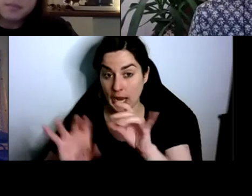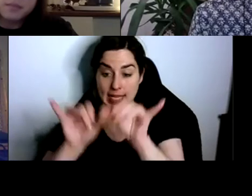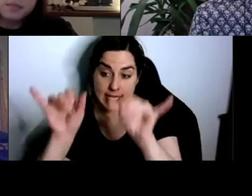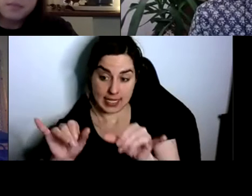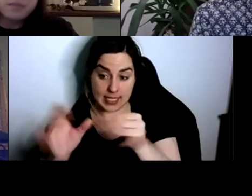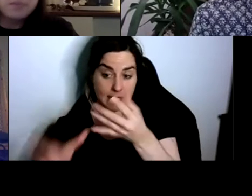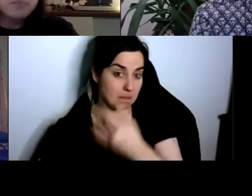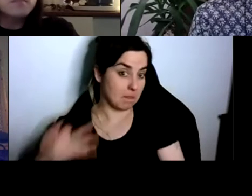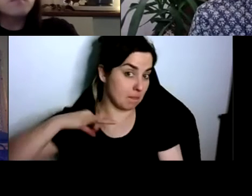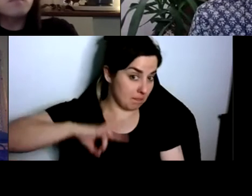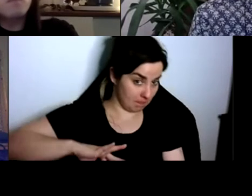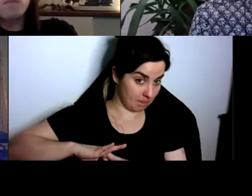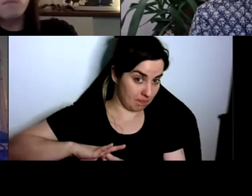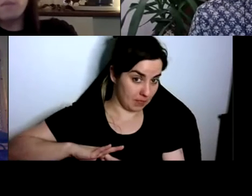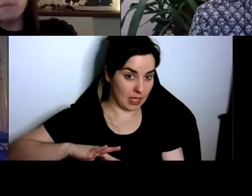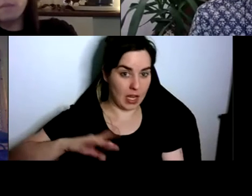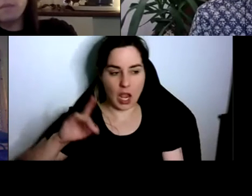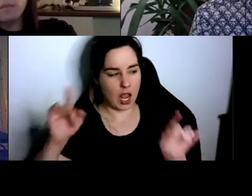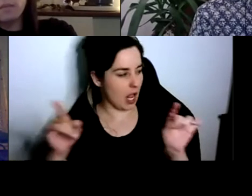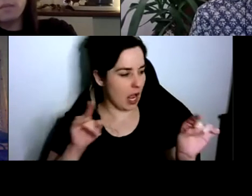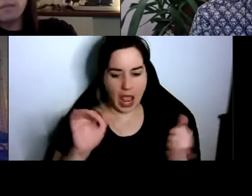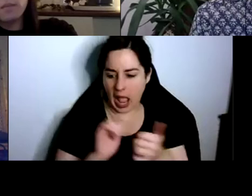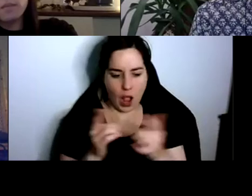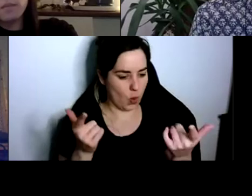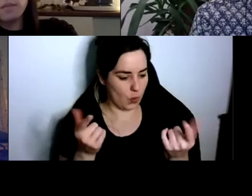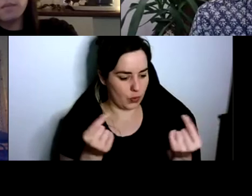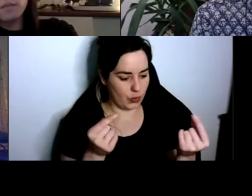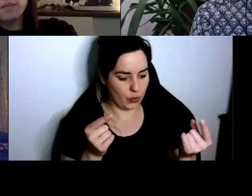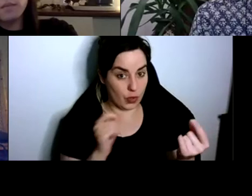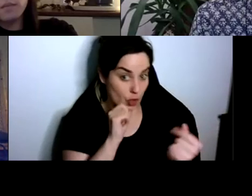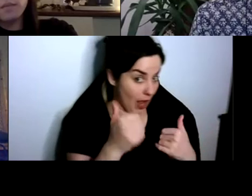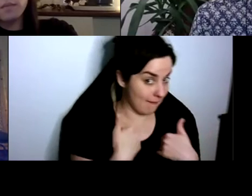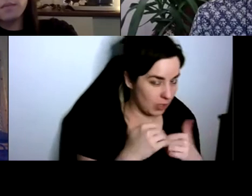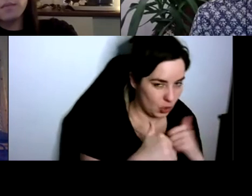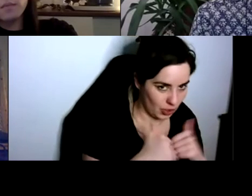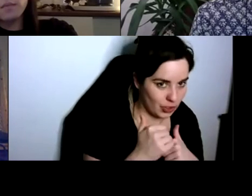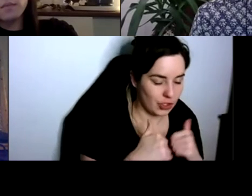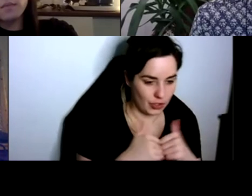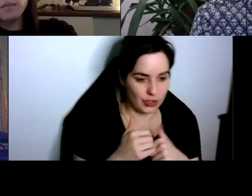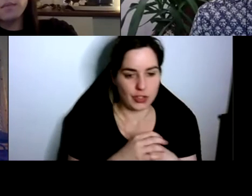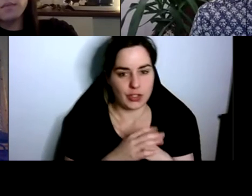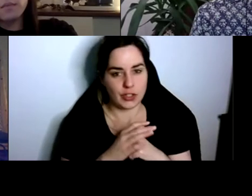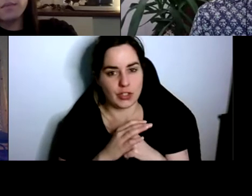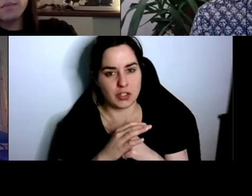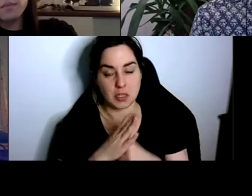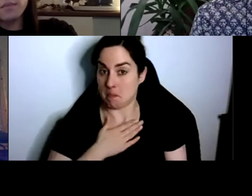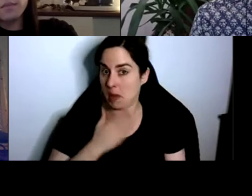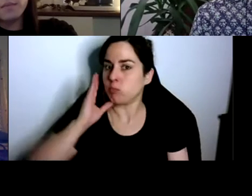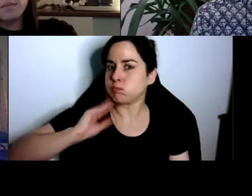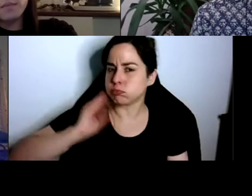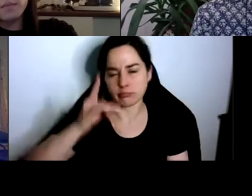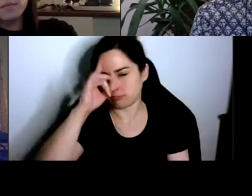go between those structures or decide to not go with those structures? Because in my own experience, I totally agree.